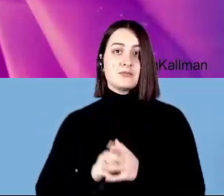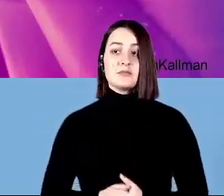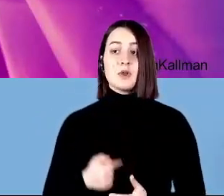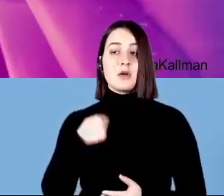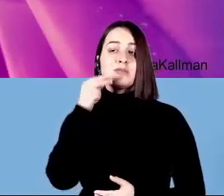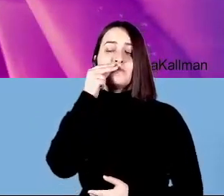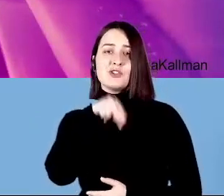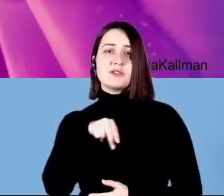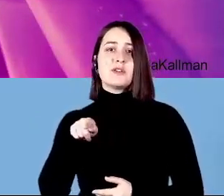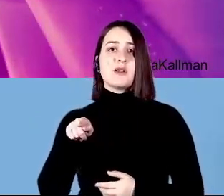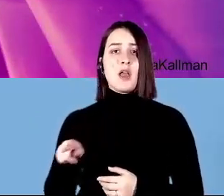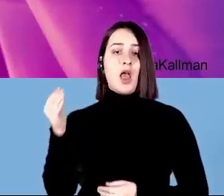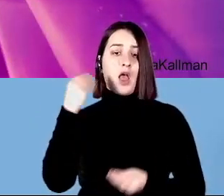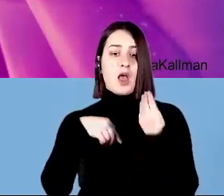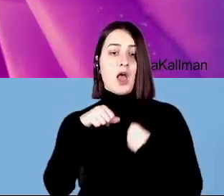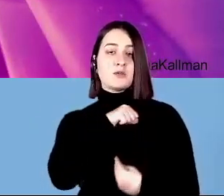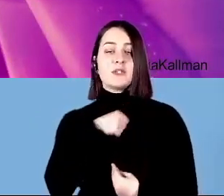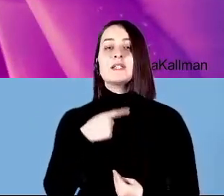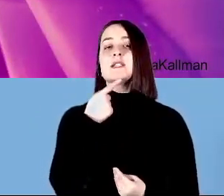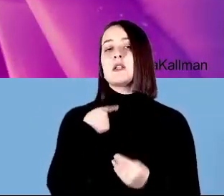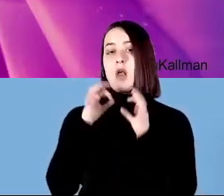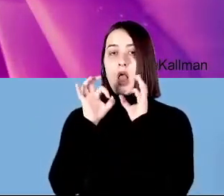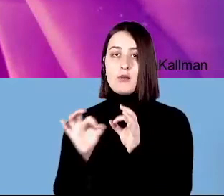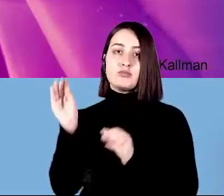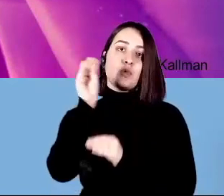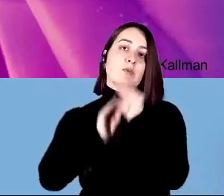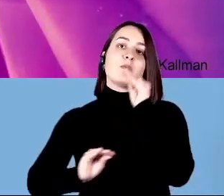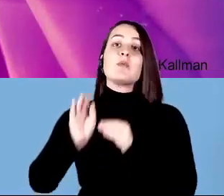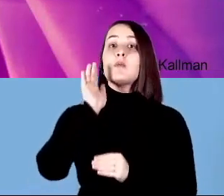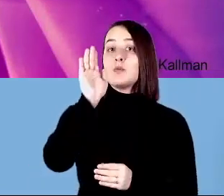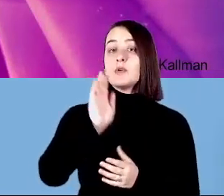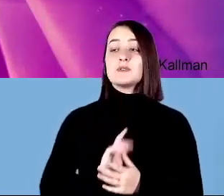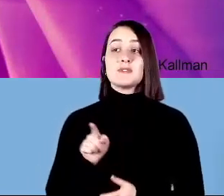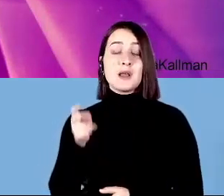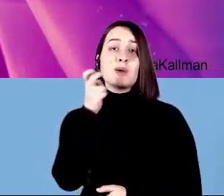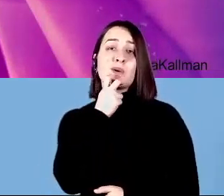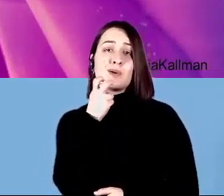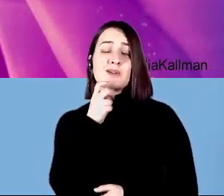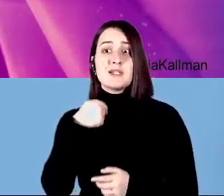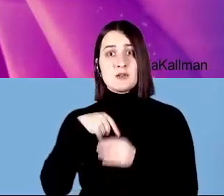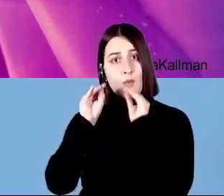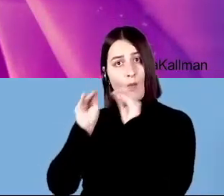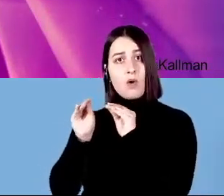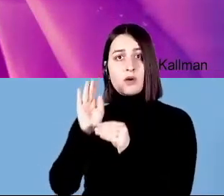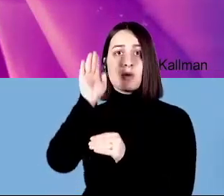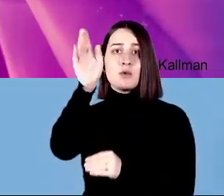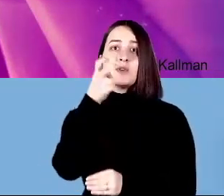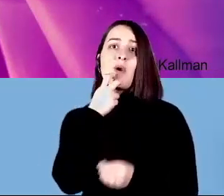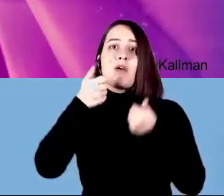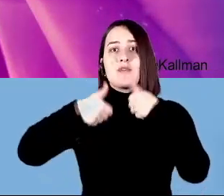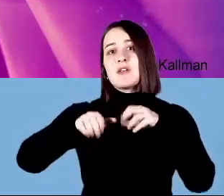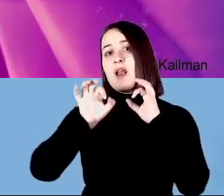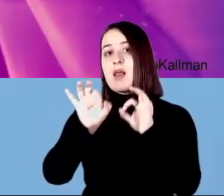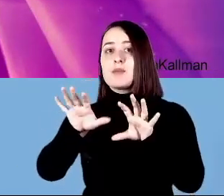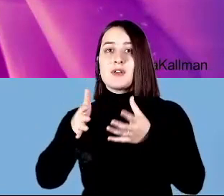they've been hanging out with me and learning from me, and they'll be able to keep me company until our real friends arrive. But this does raise